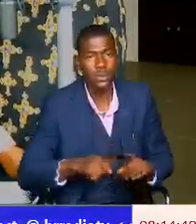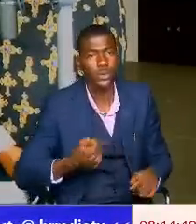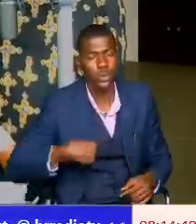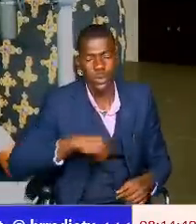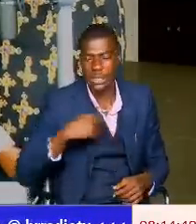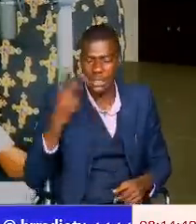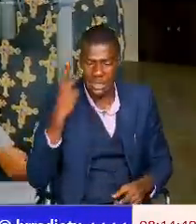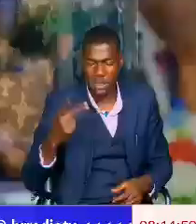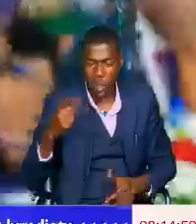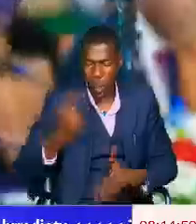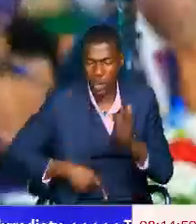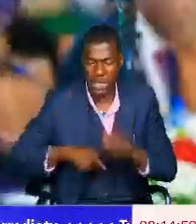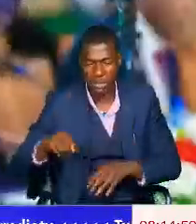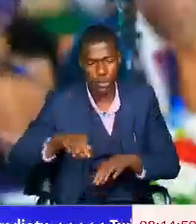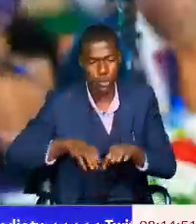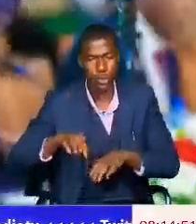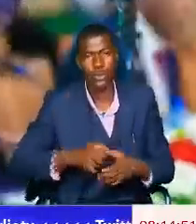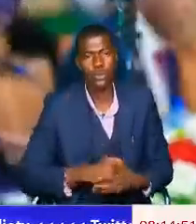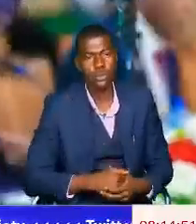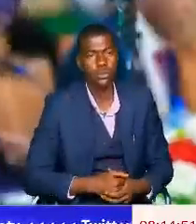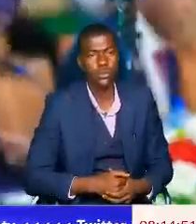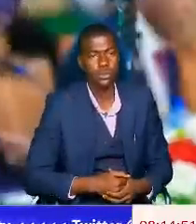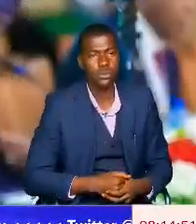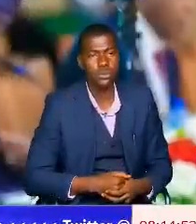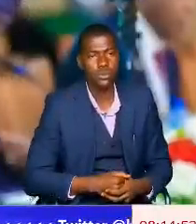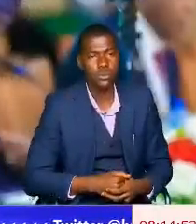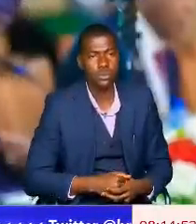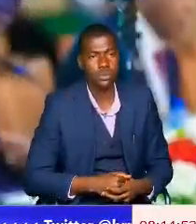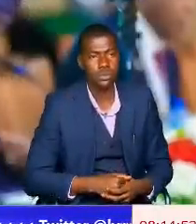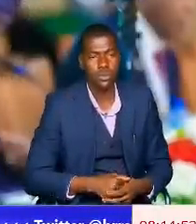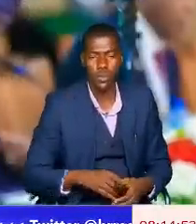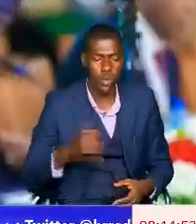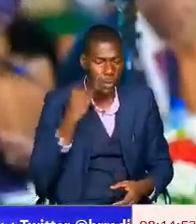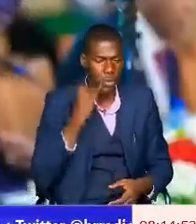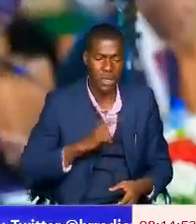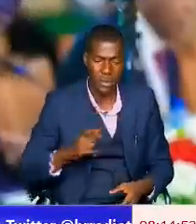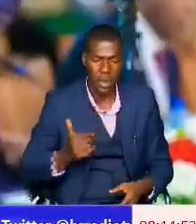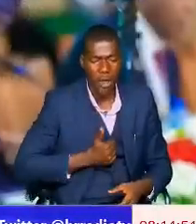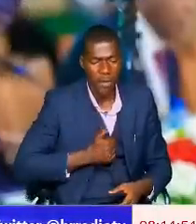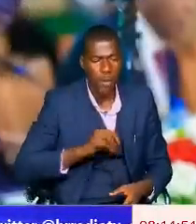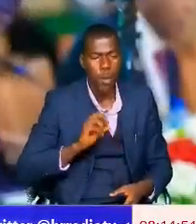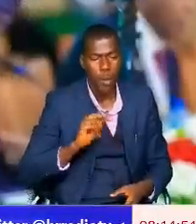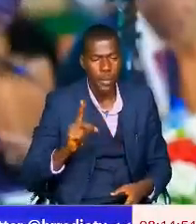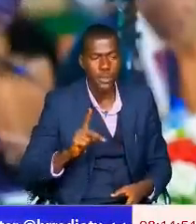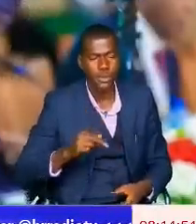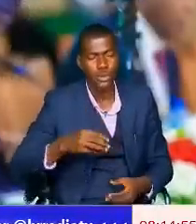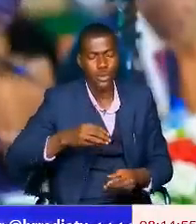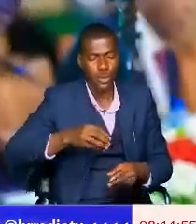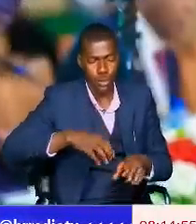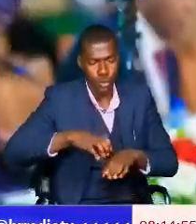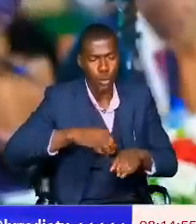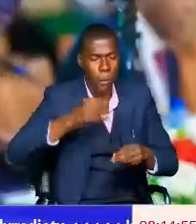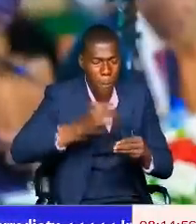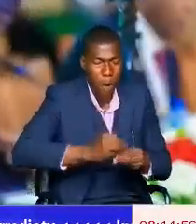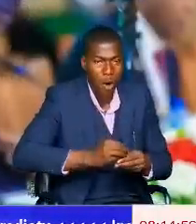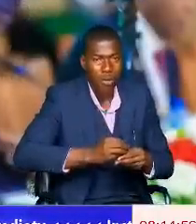do. It will say that man get opportunity to do more than he they do now. If I don't